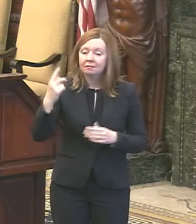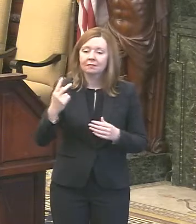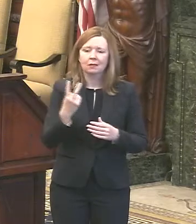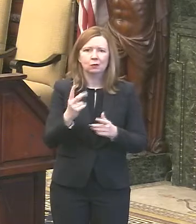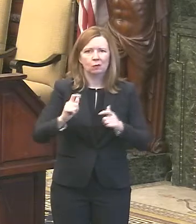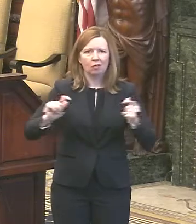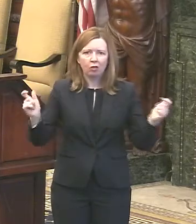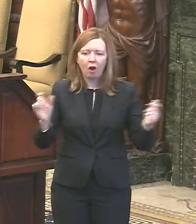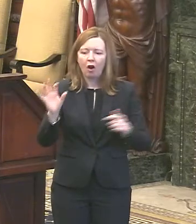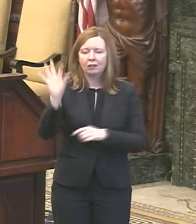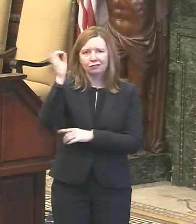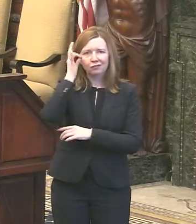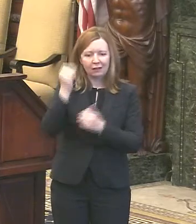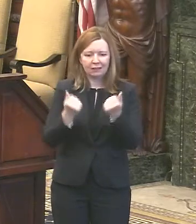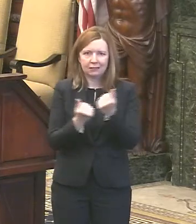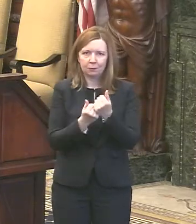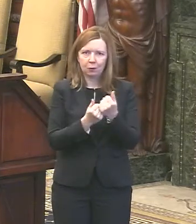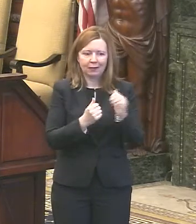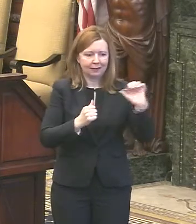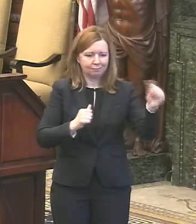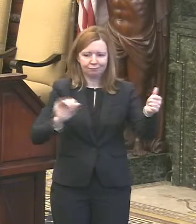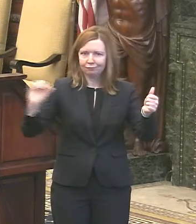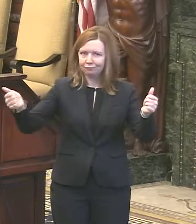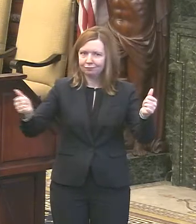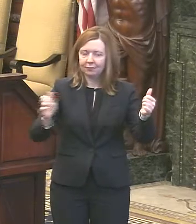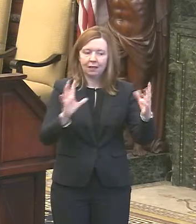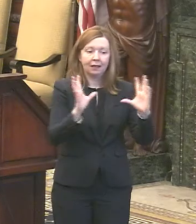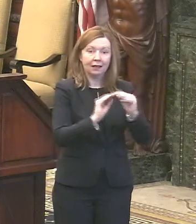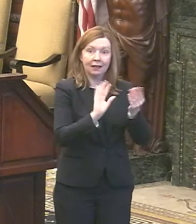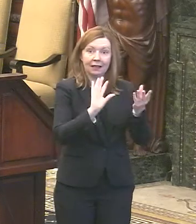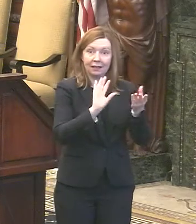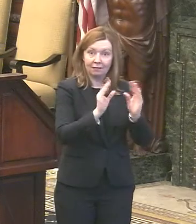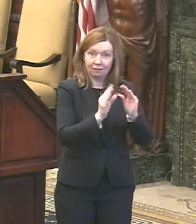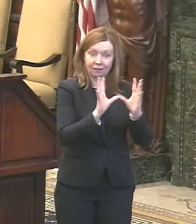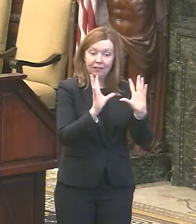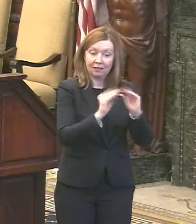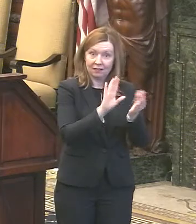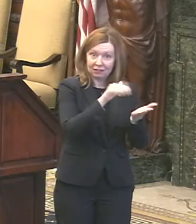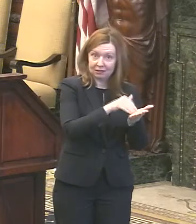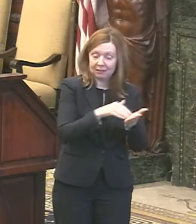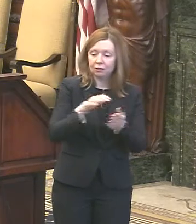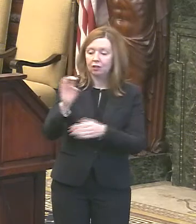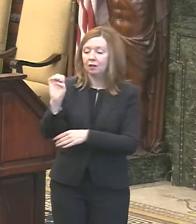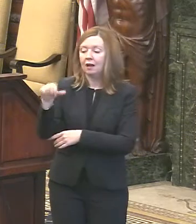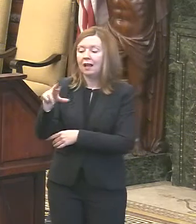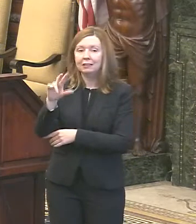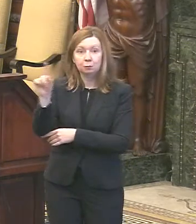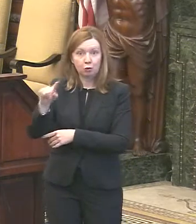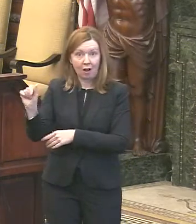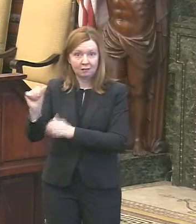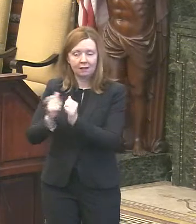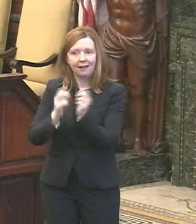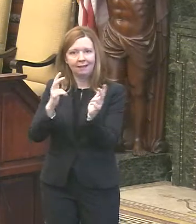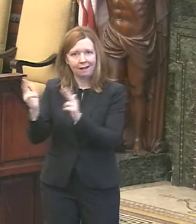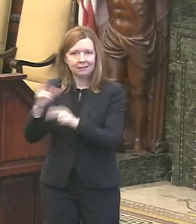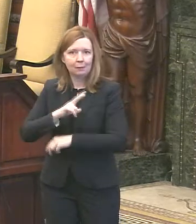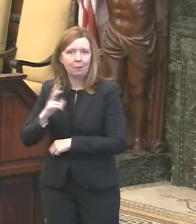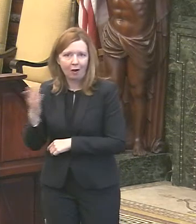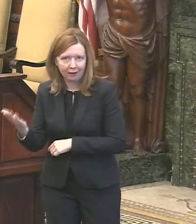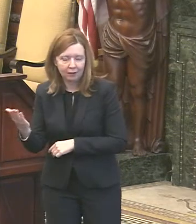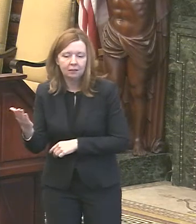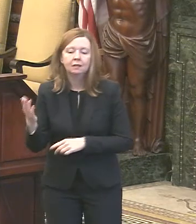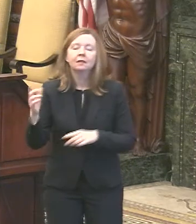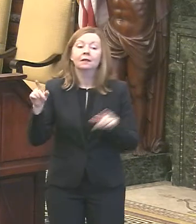large federally supported vaccination sites. We have the Convention Center and we have the site at Esperanza at Hunting Park. Those sites are using the